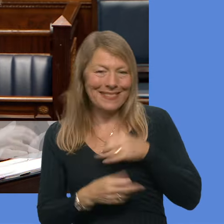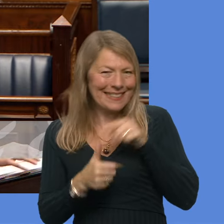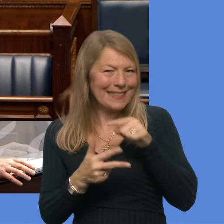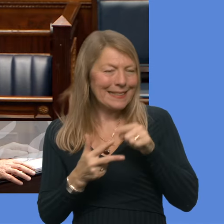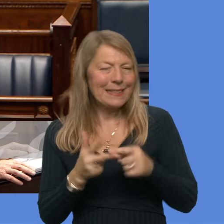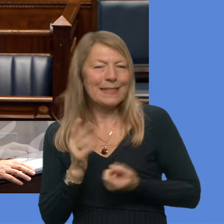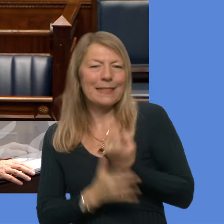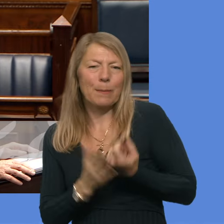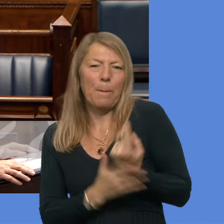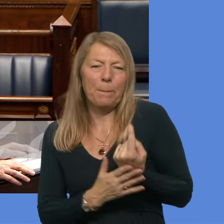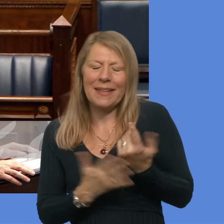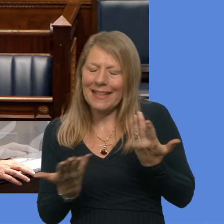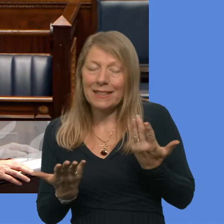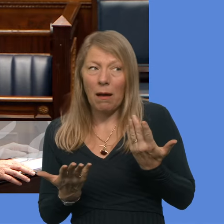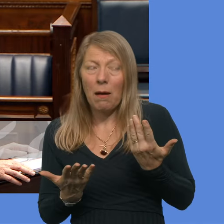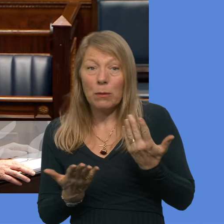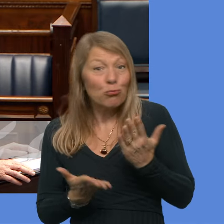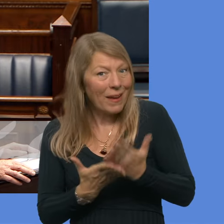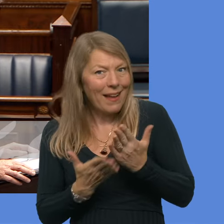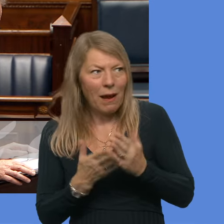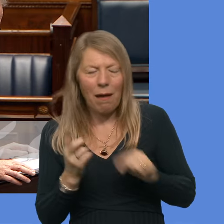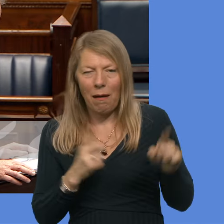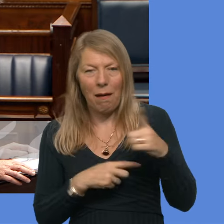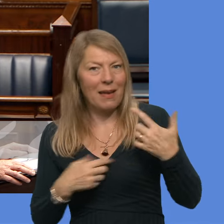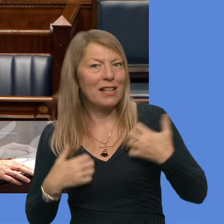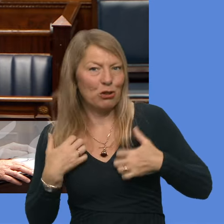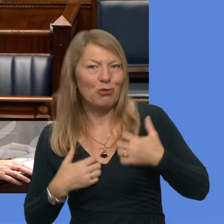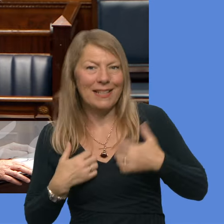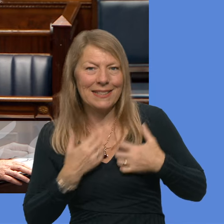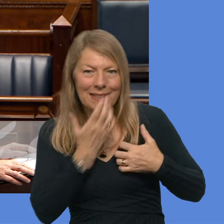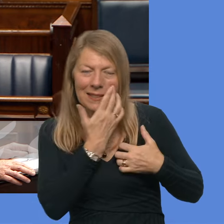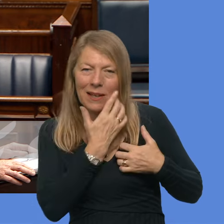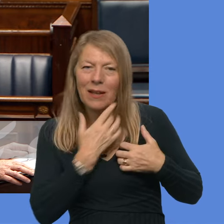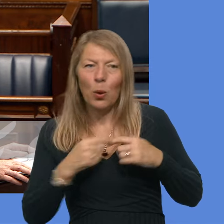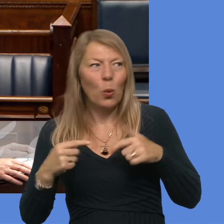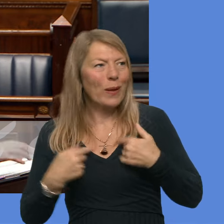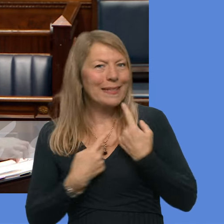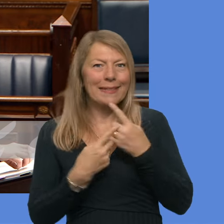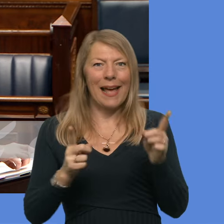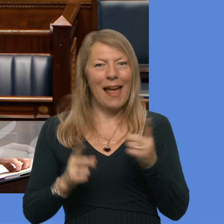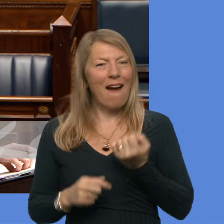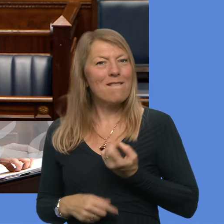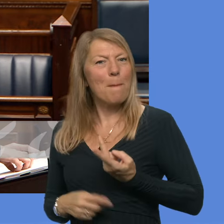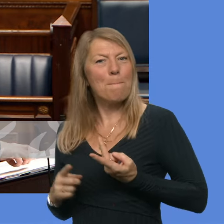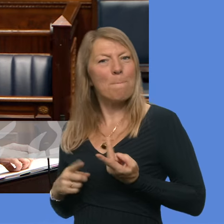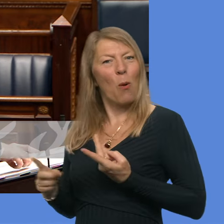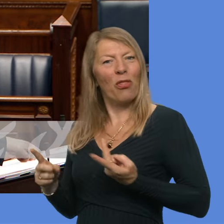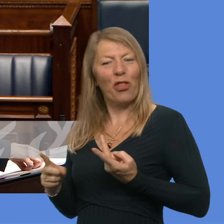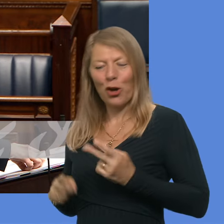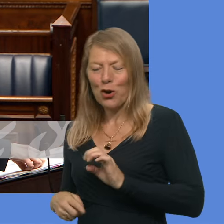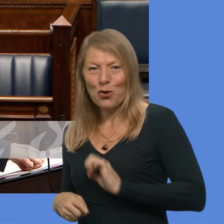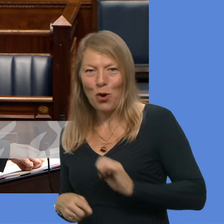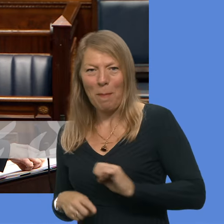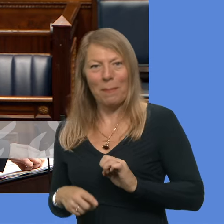turned, but there is a very significant level of interest. The dual market access has piqued a certain interest, not just in America, but